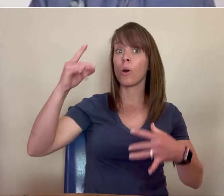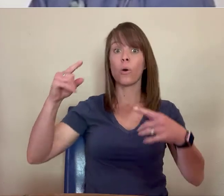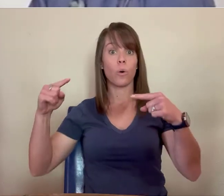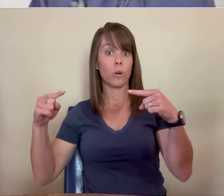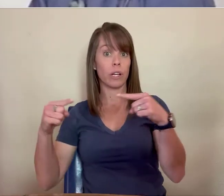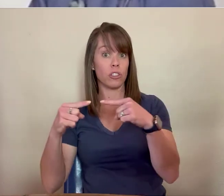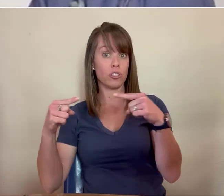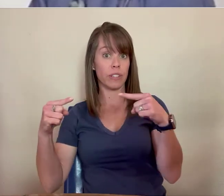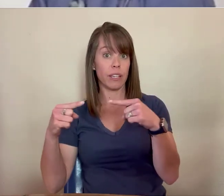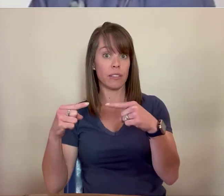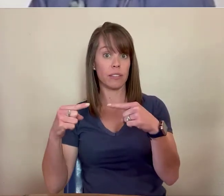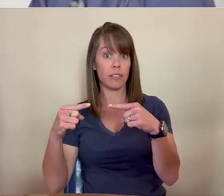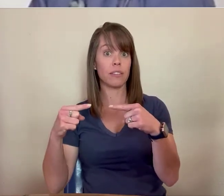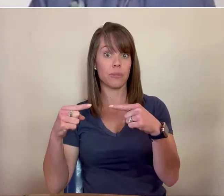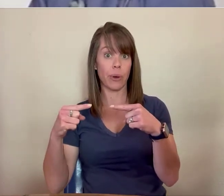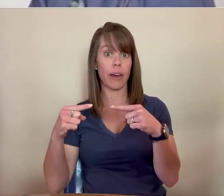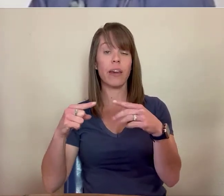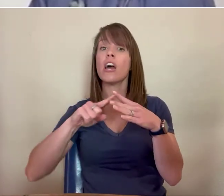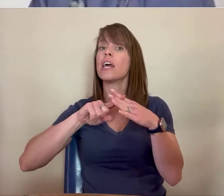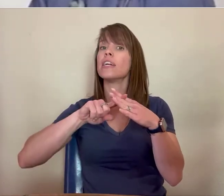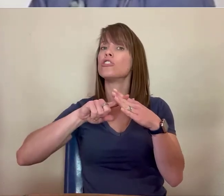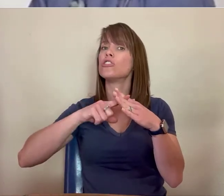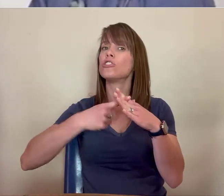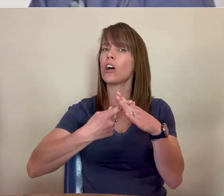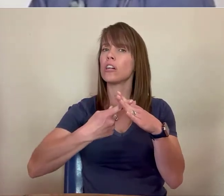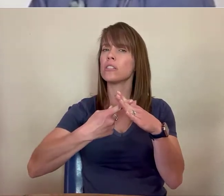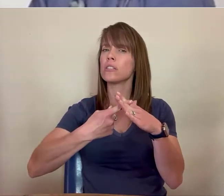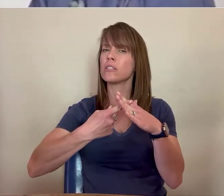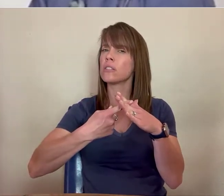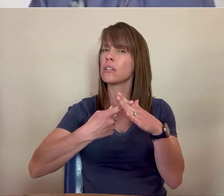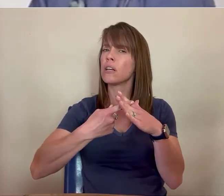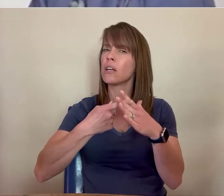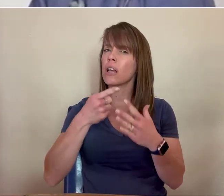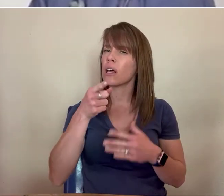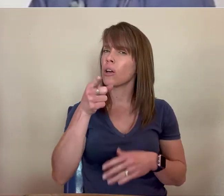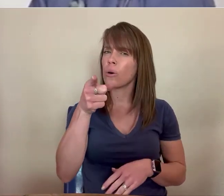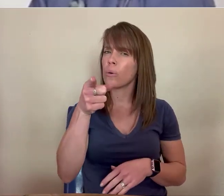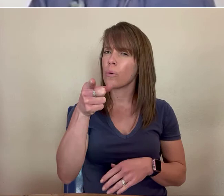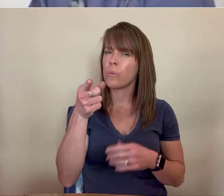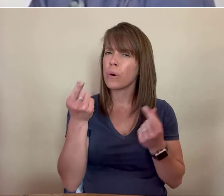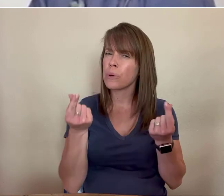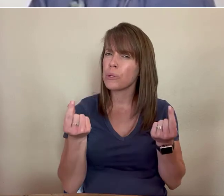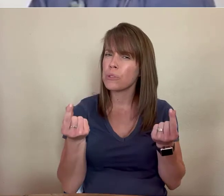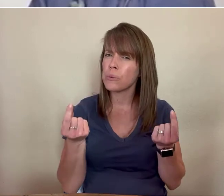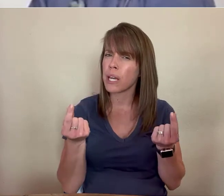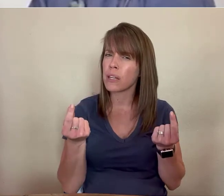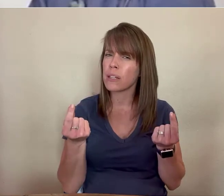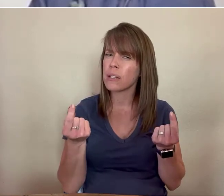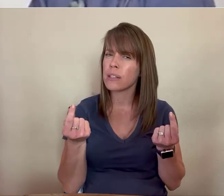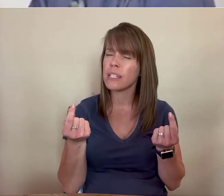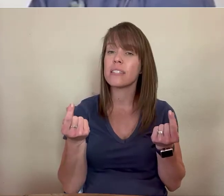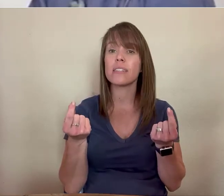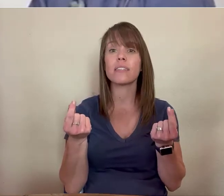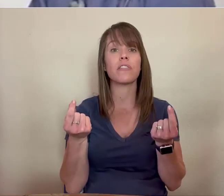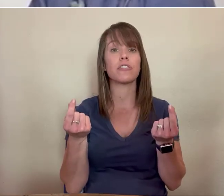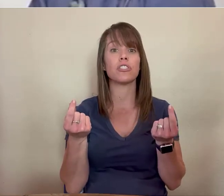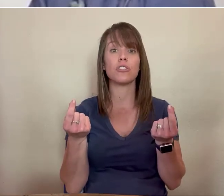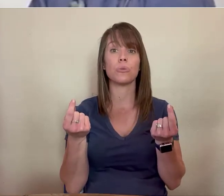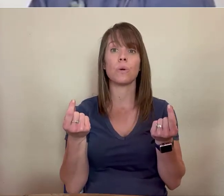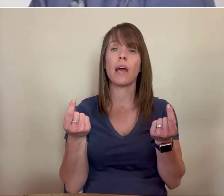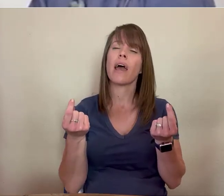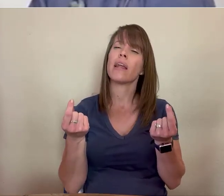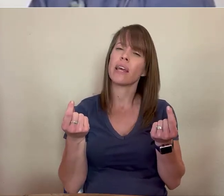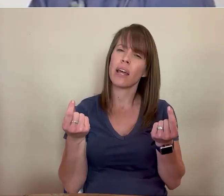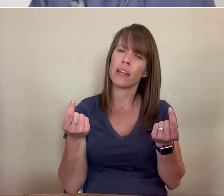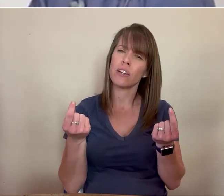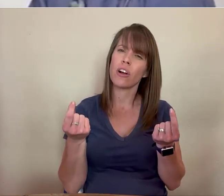Illness or injury, okay? It starts, what were you doing? This is a sign for